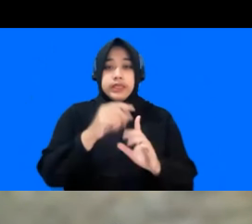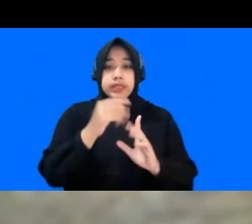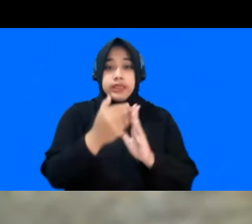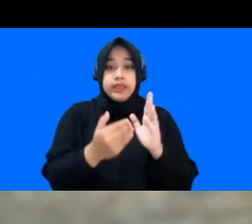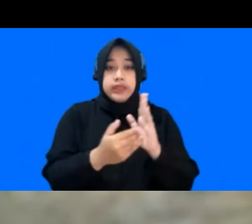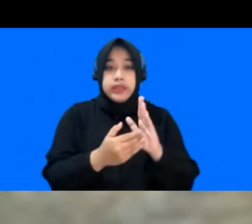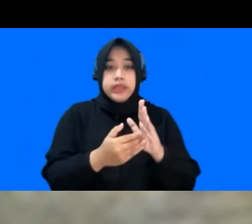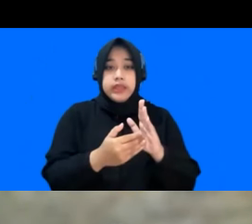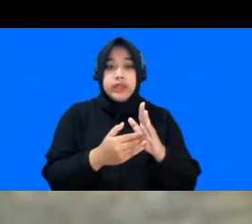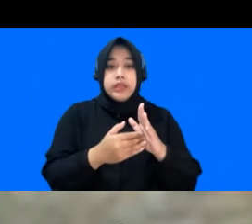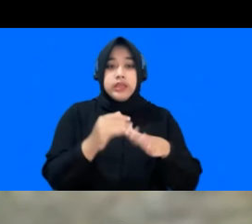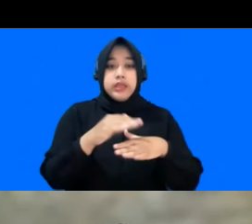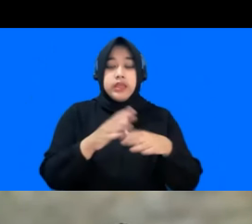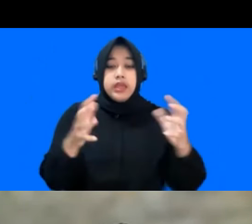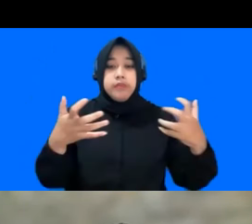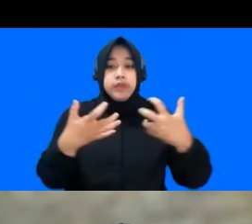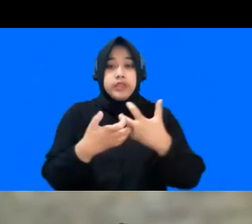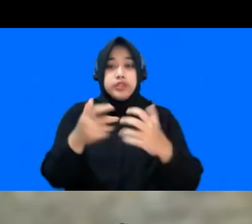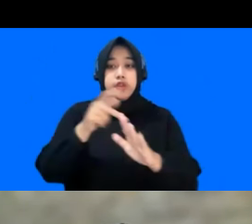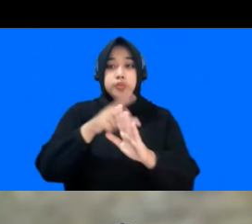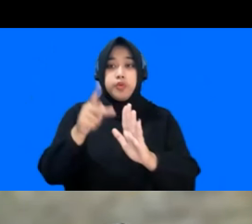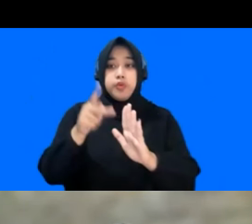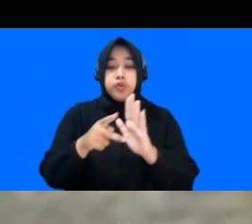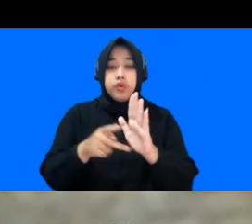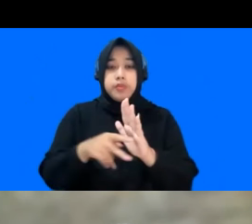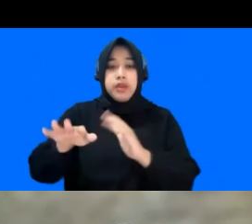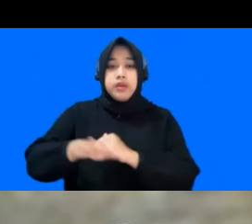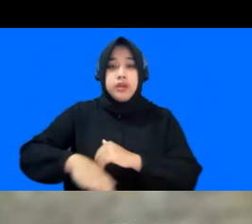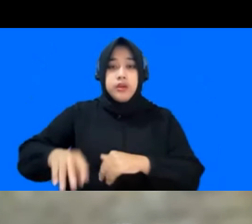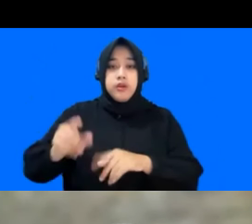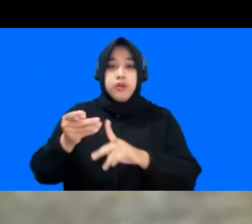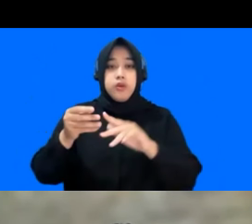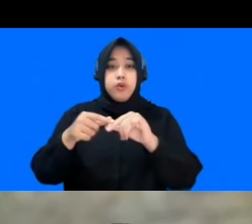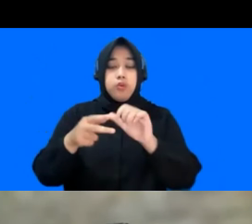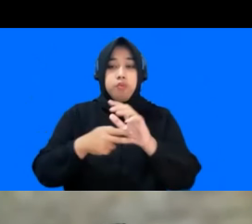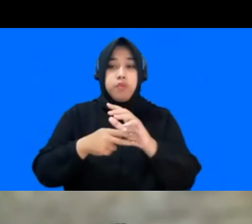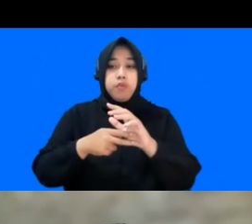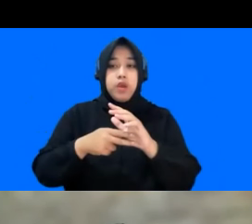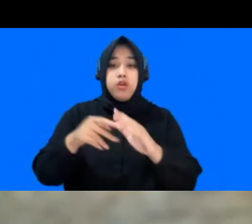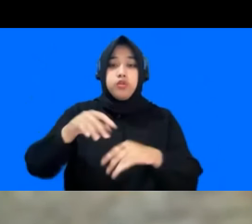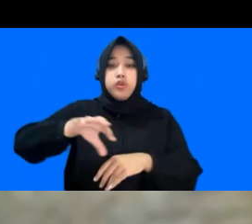Penang Island was designed by Think City and initiated in